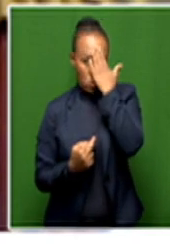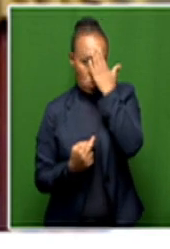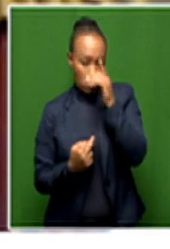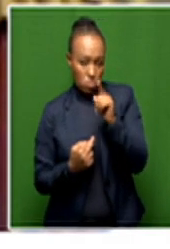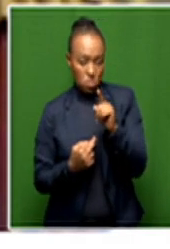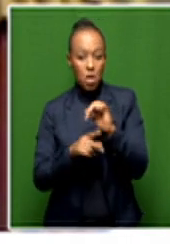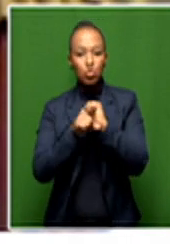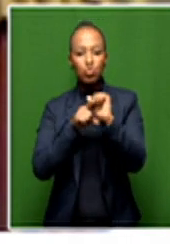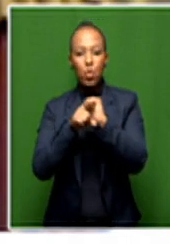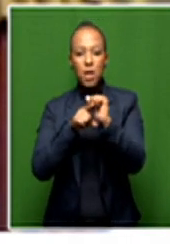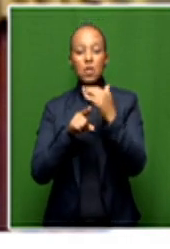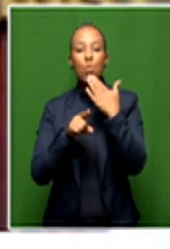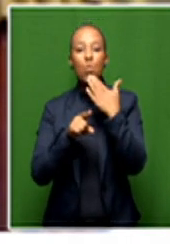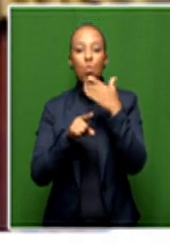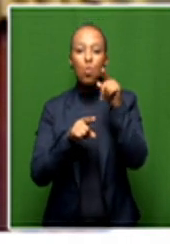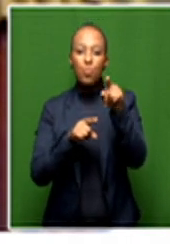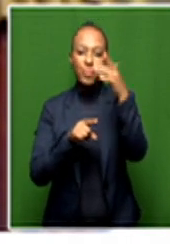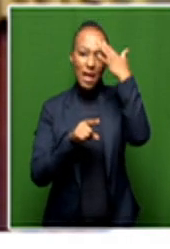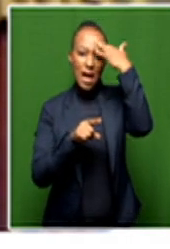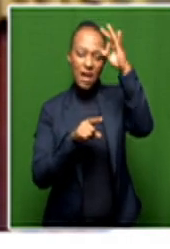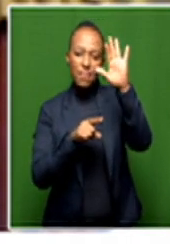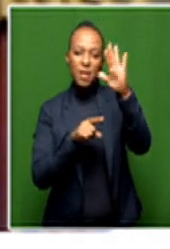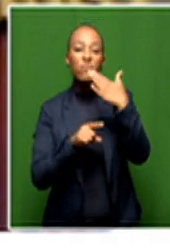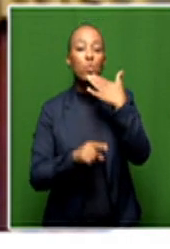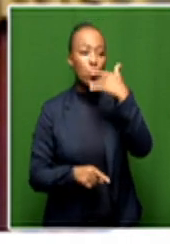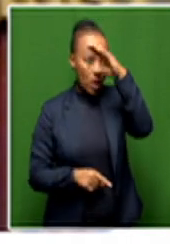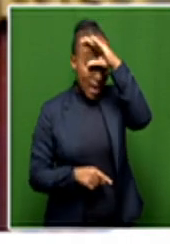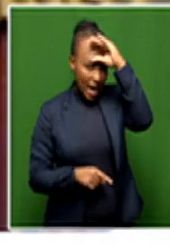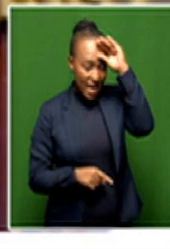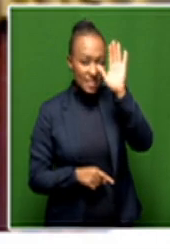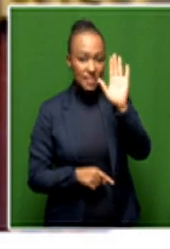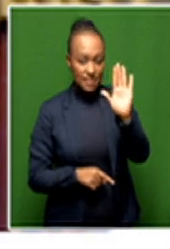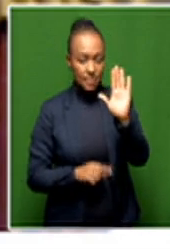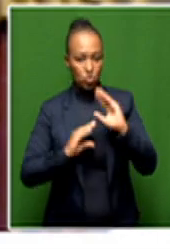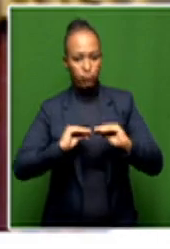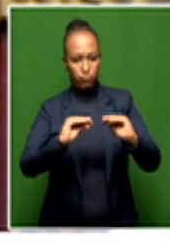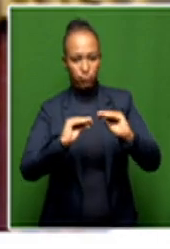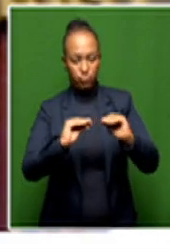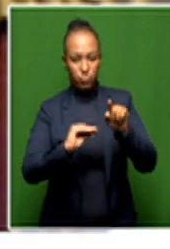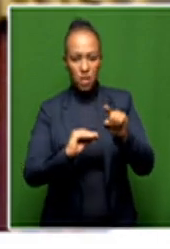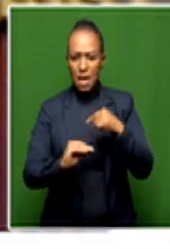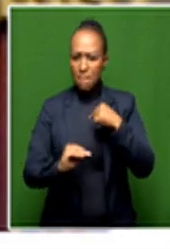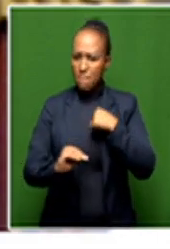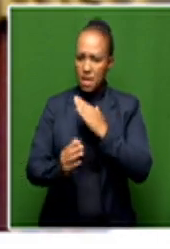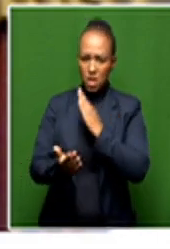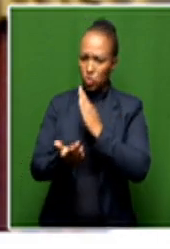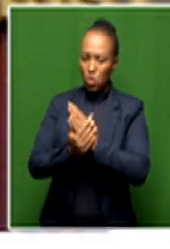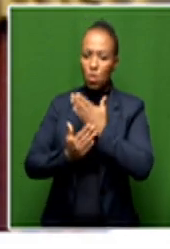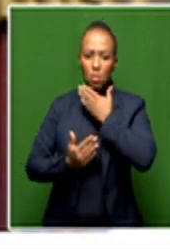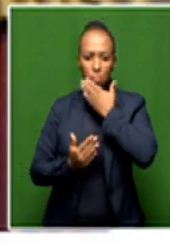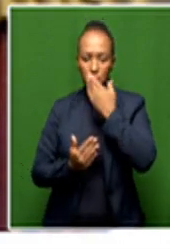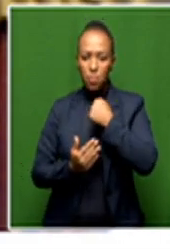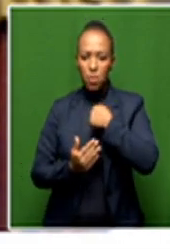there are training in the public sector on nurses, but I'm not sure whether they have